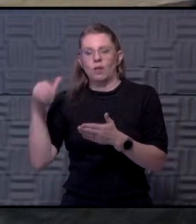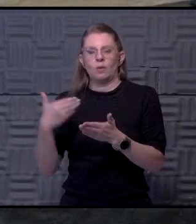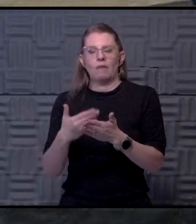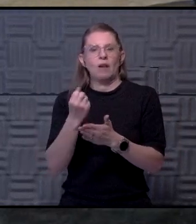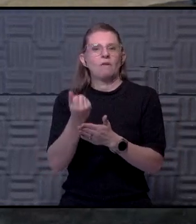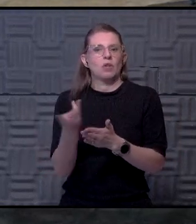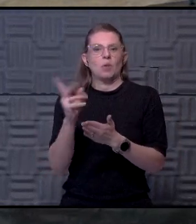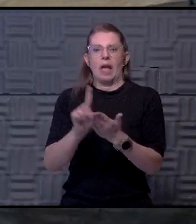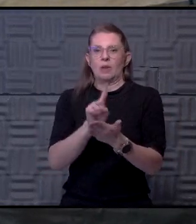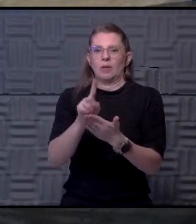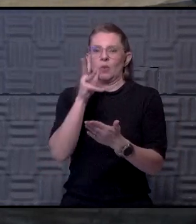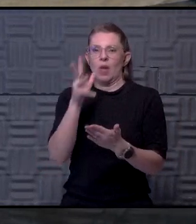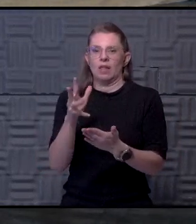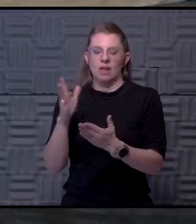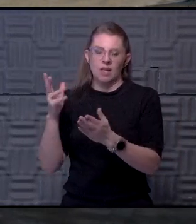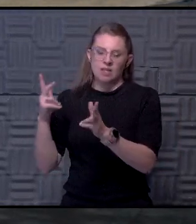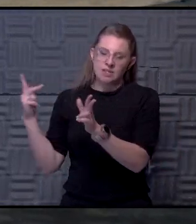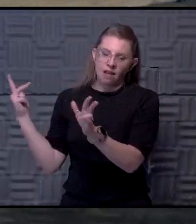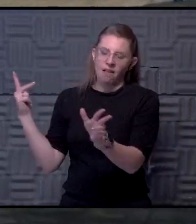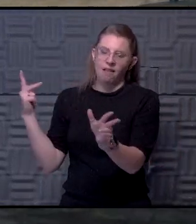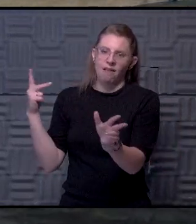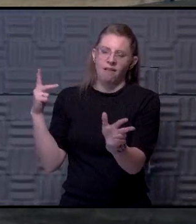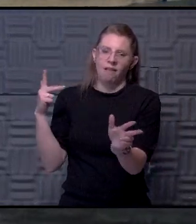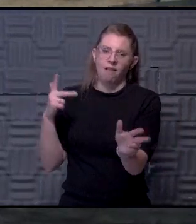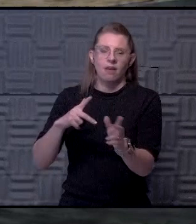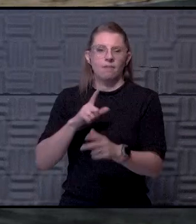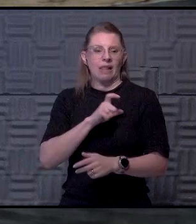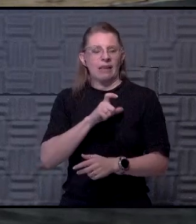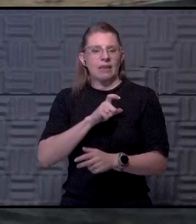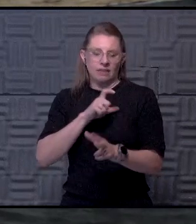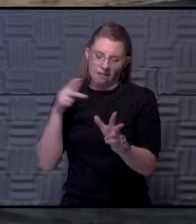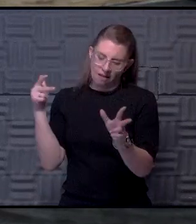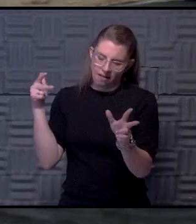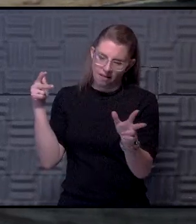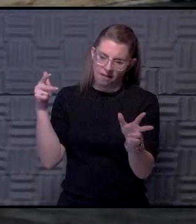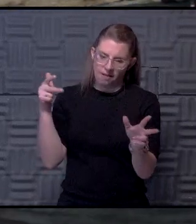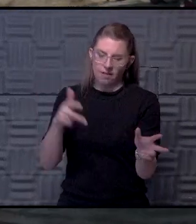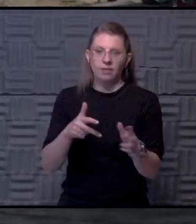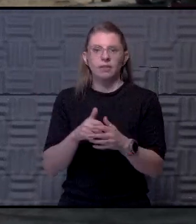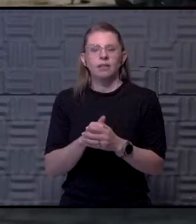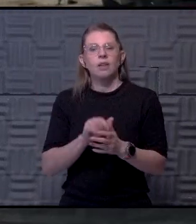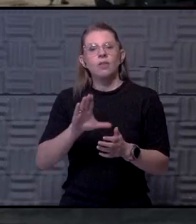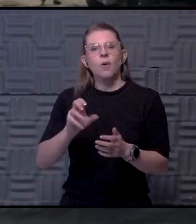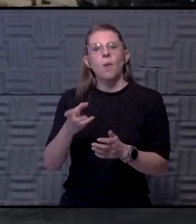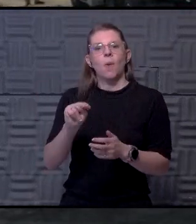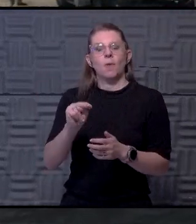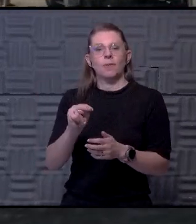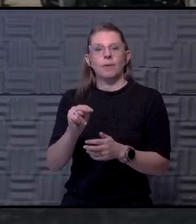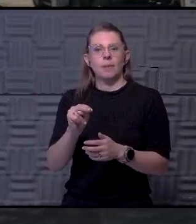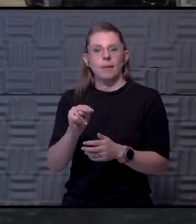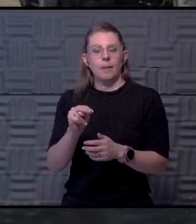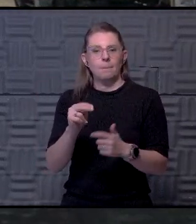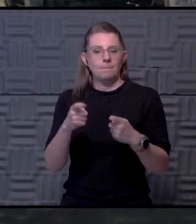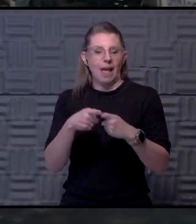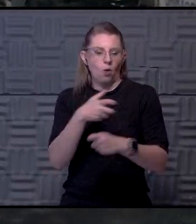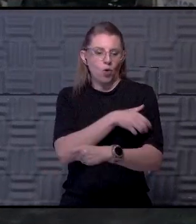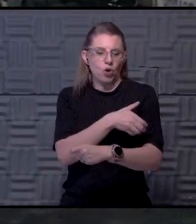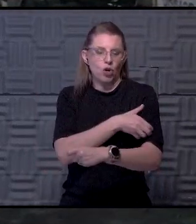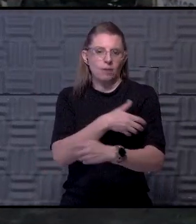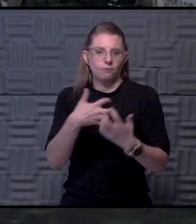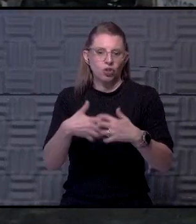a whole caravan of trucks coming with police escort. They actually have to bring their own power machines